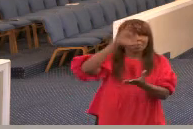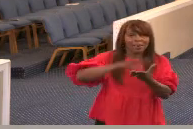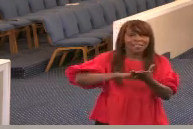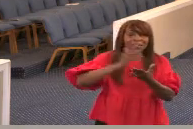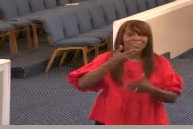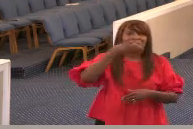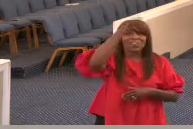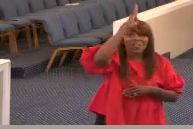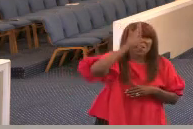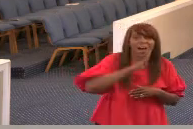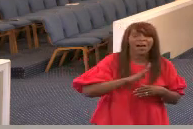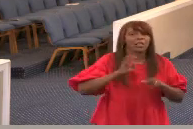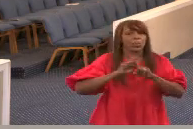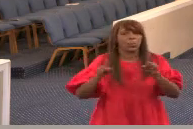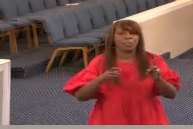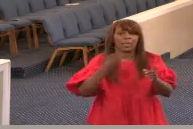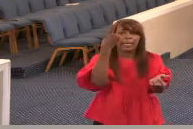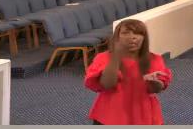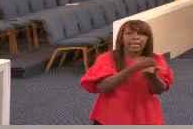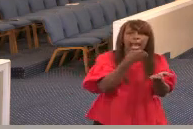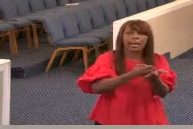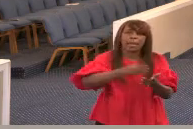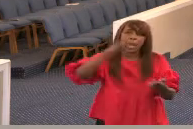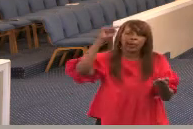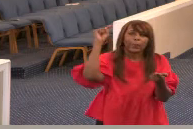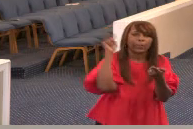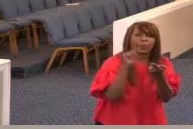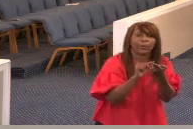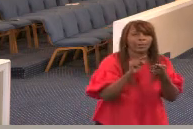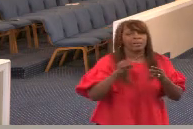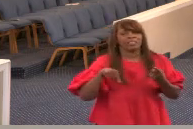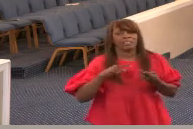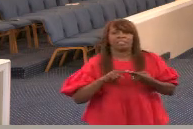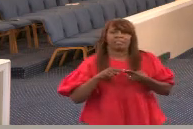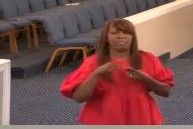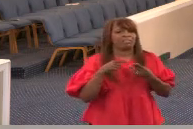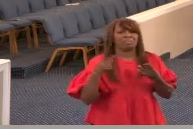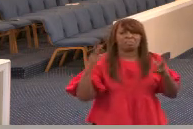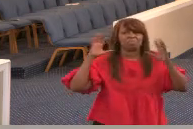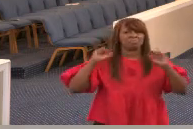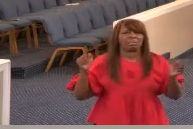With an economy that shrinks, with leadership that's missing,